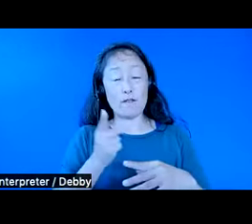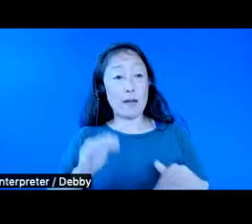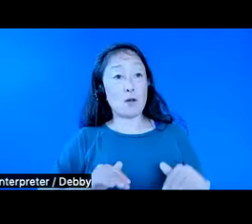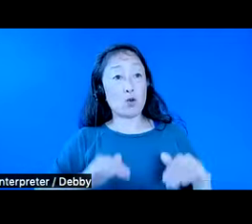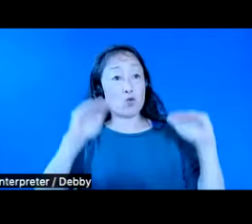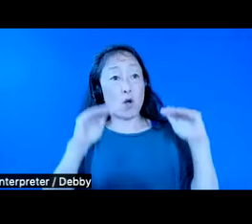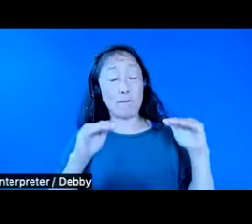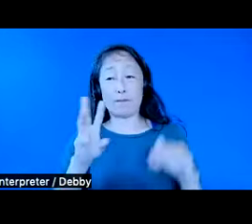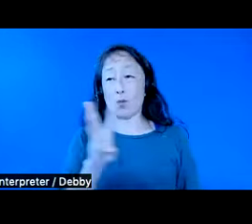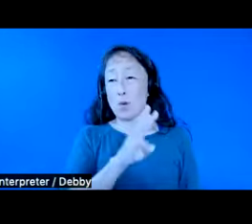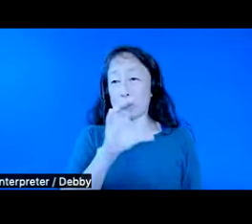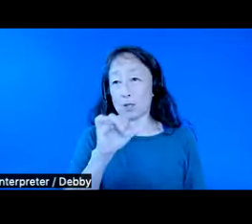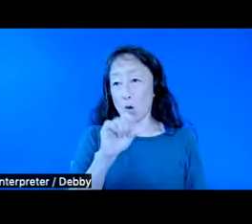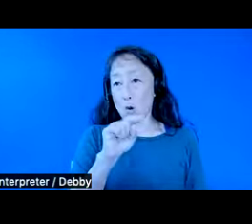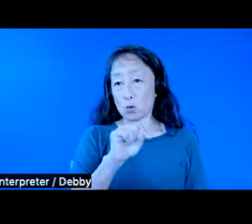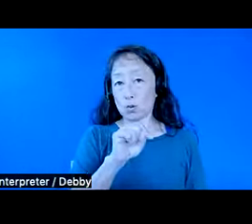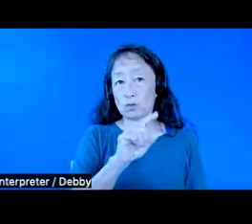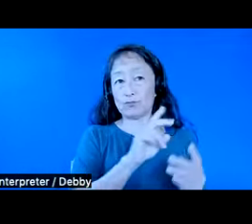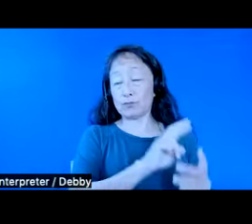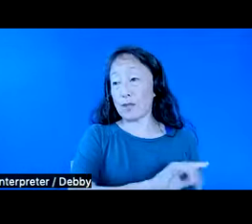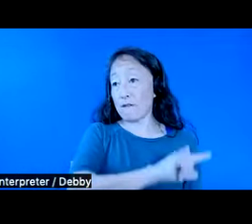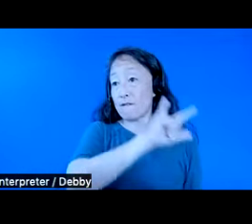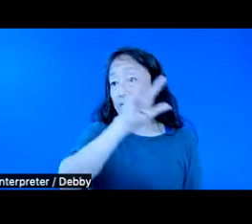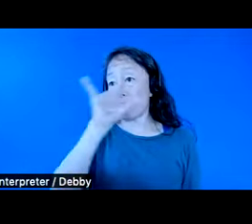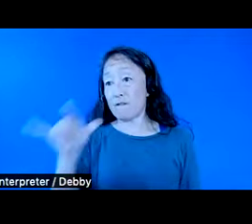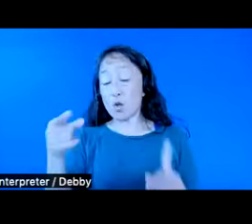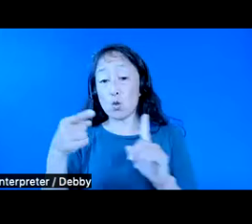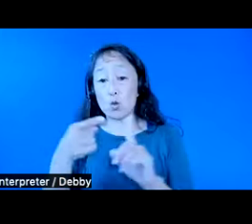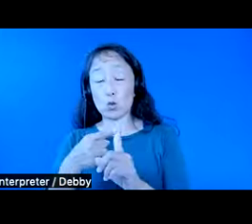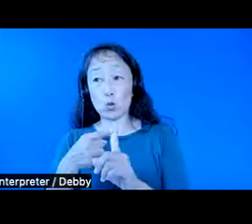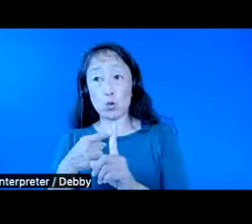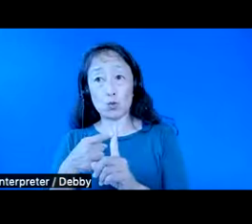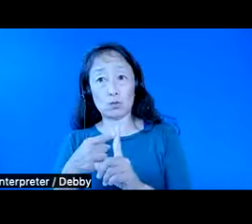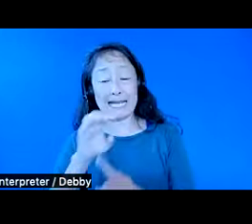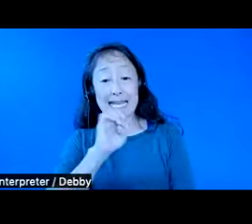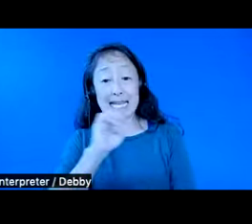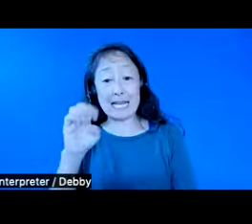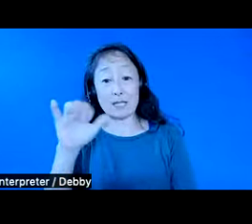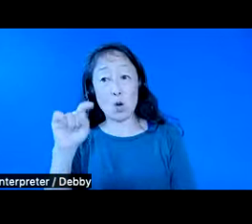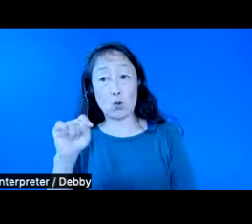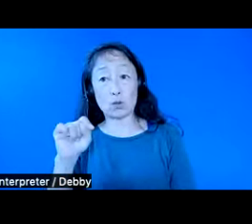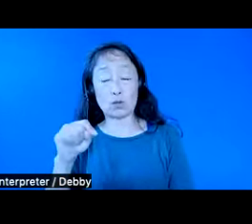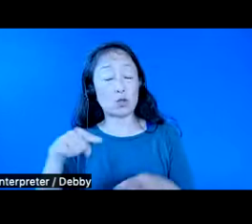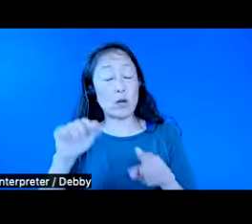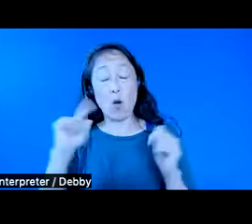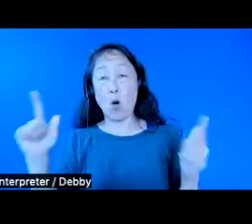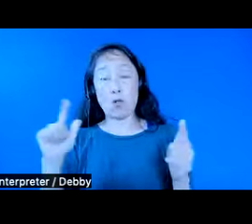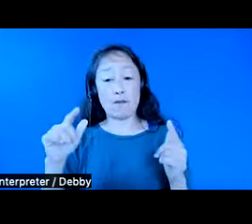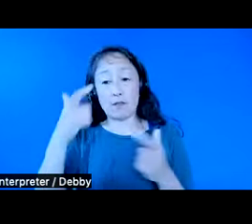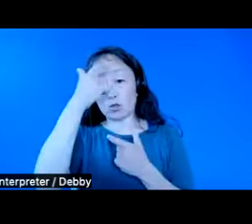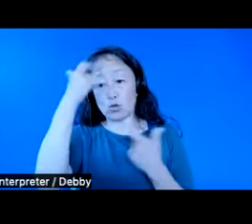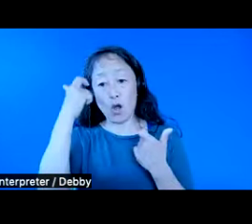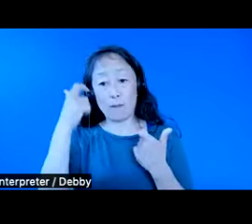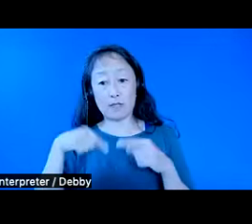to the East Coast with all of the trauma during NICWA that was not honored, was not covered. No